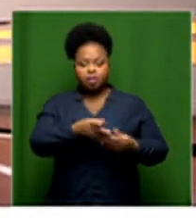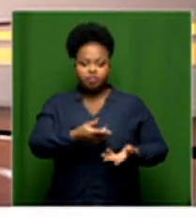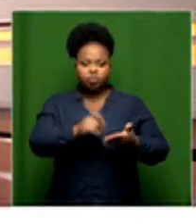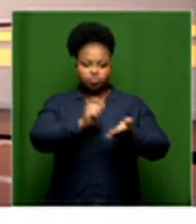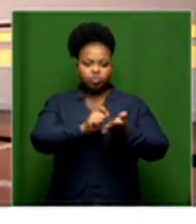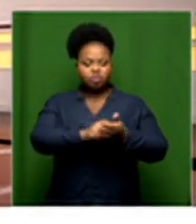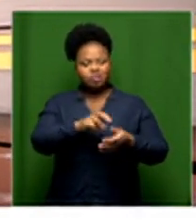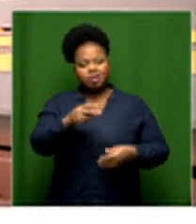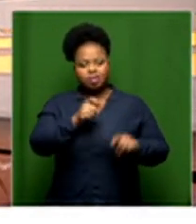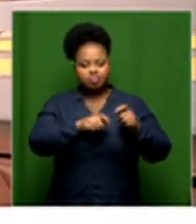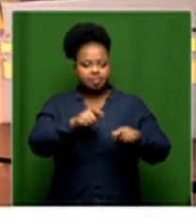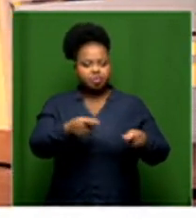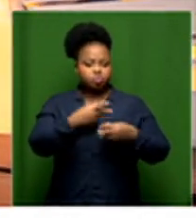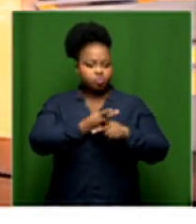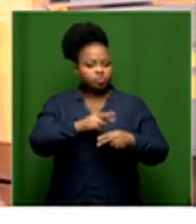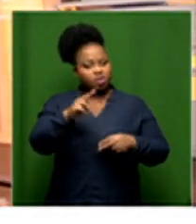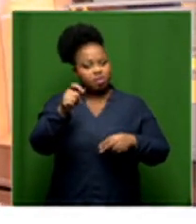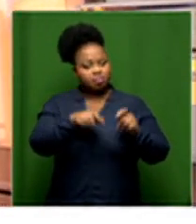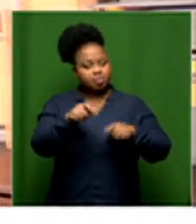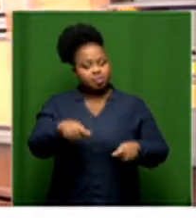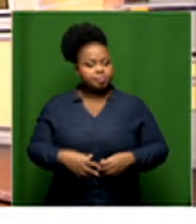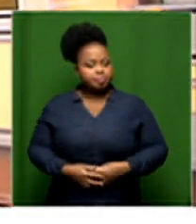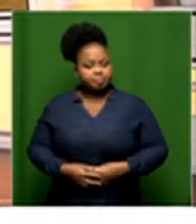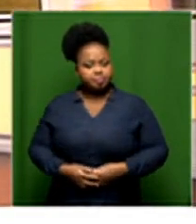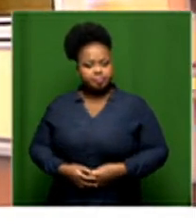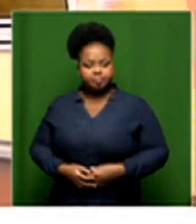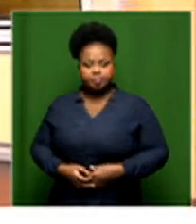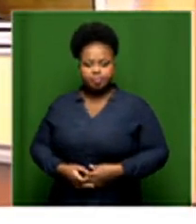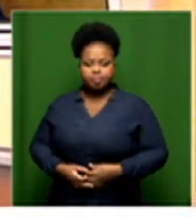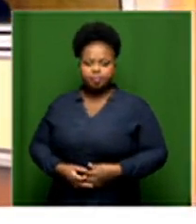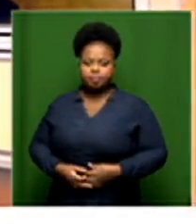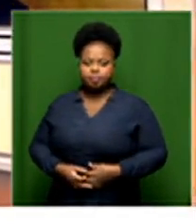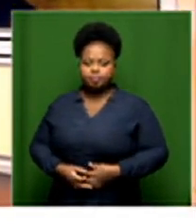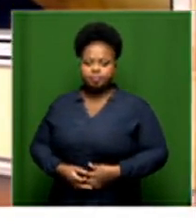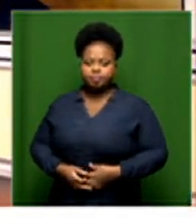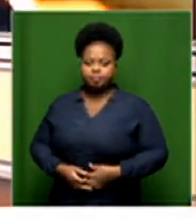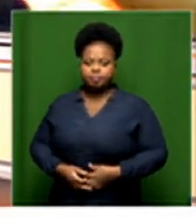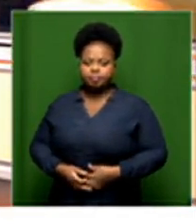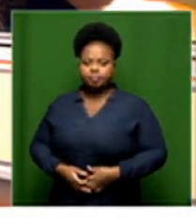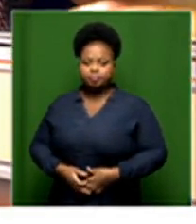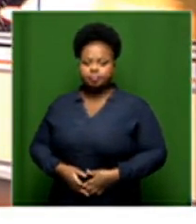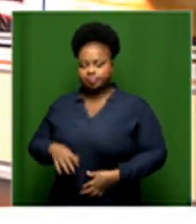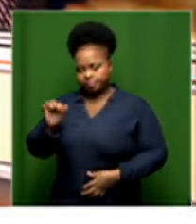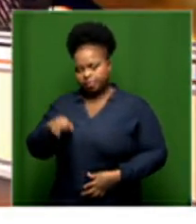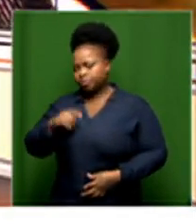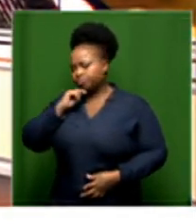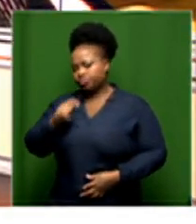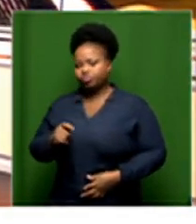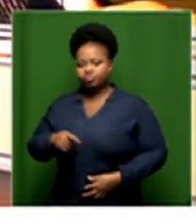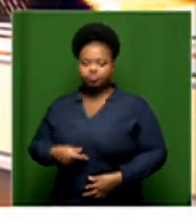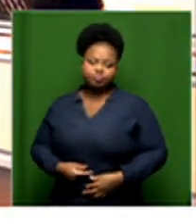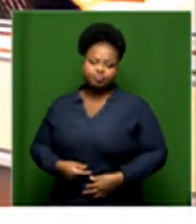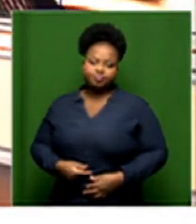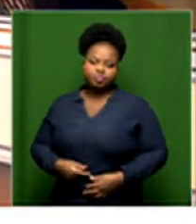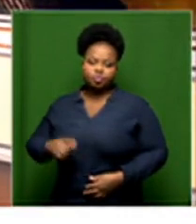of writing for other artists and producing for other artists, are you looking into that? Well, definitely I'm looking into it